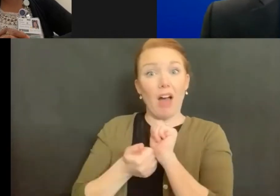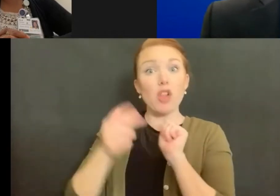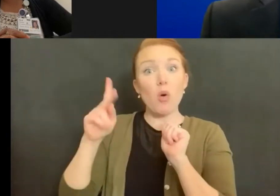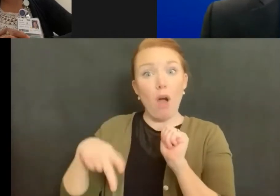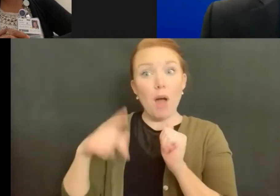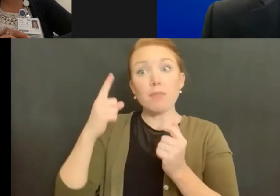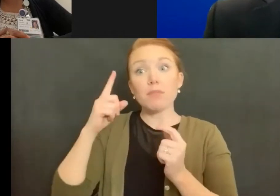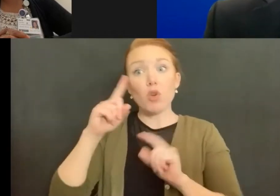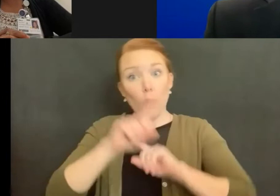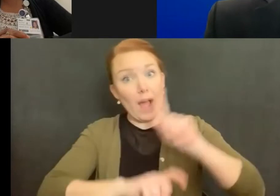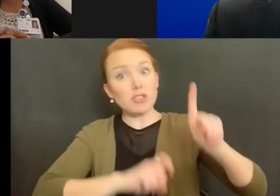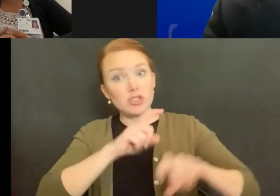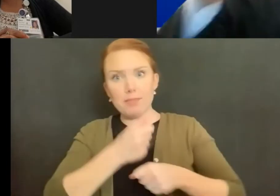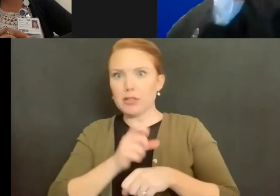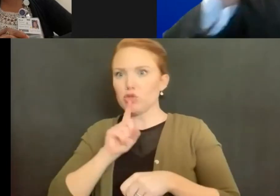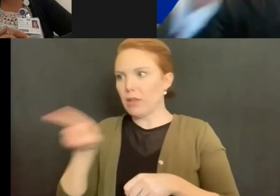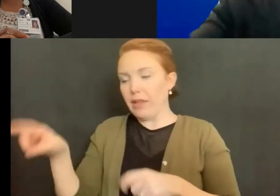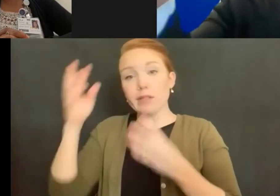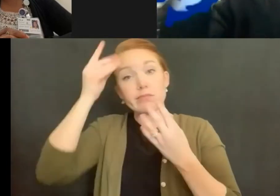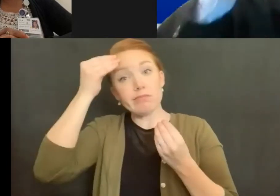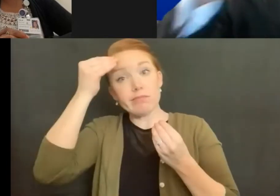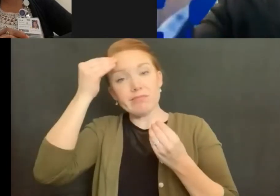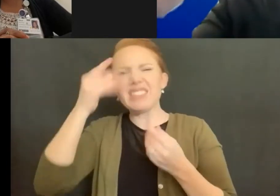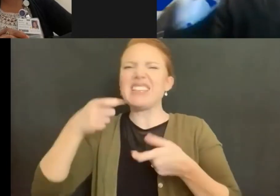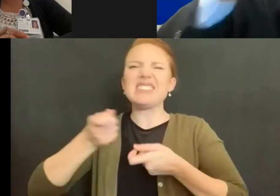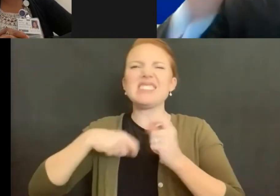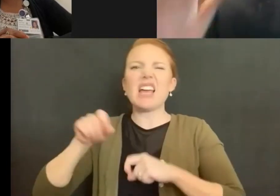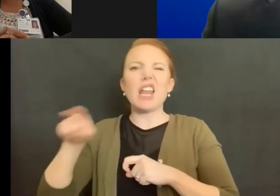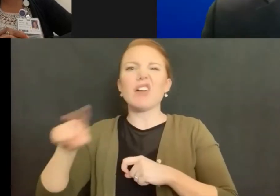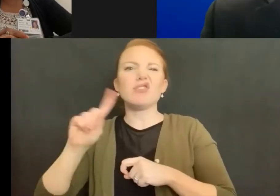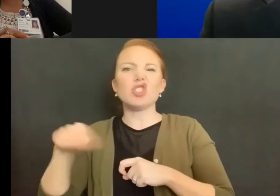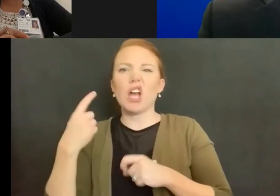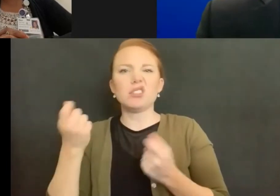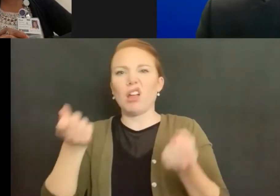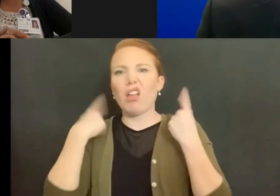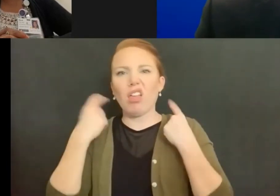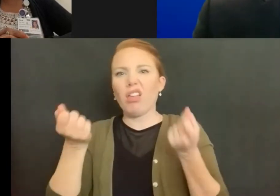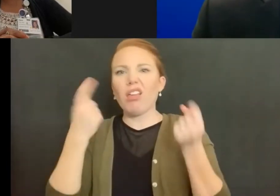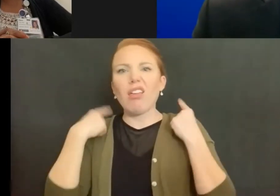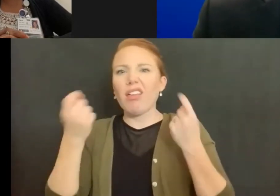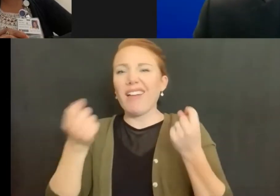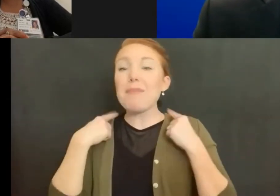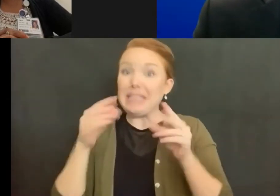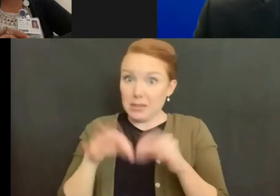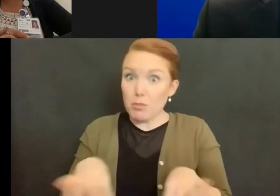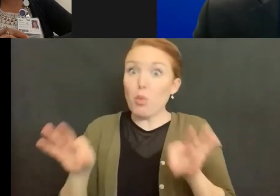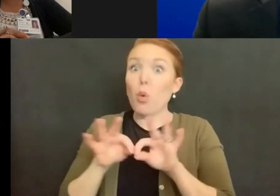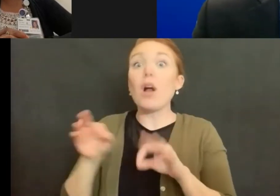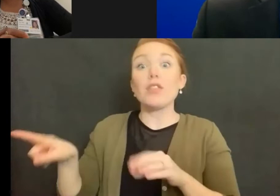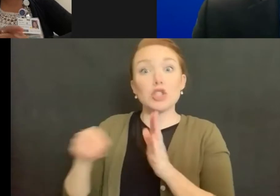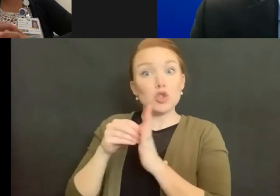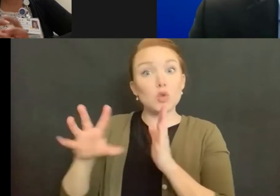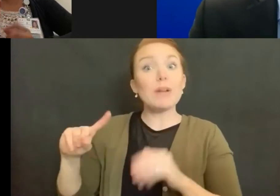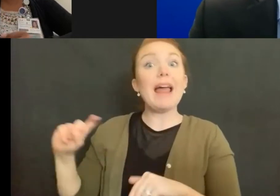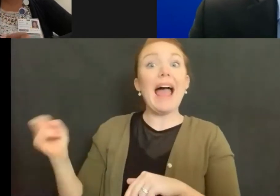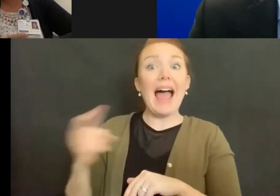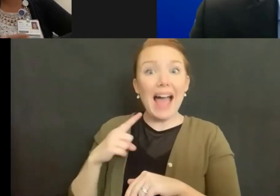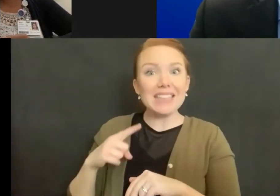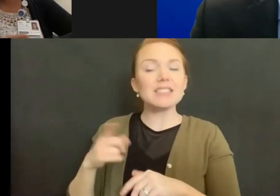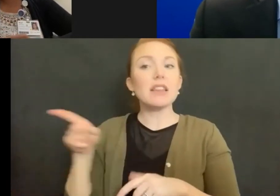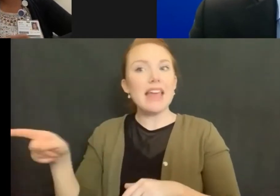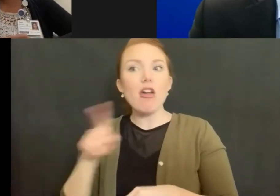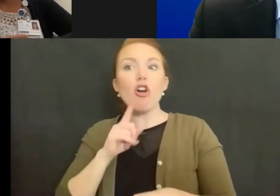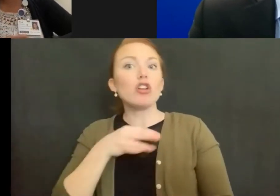thinking about what you're saying instead of just letting it all just go right on by? Do you want the student to be